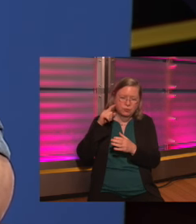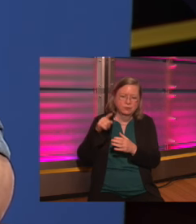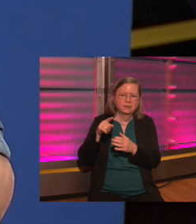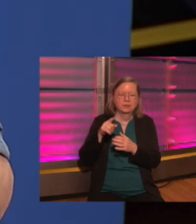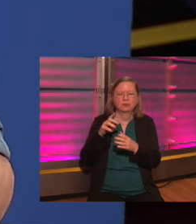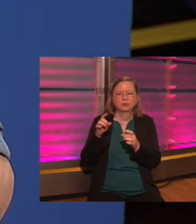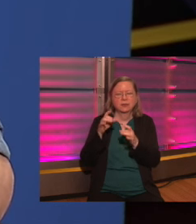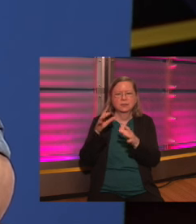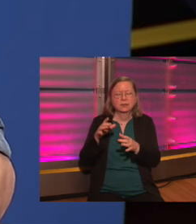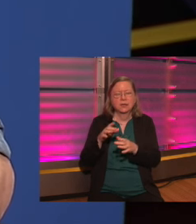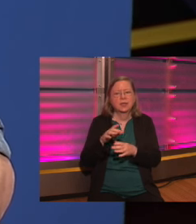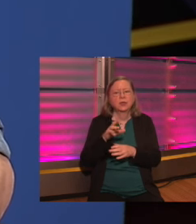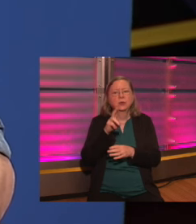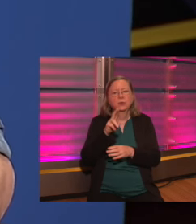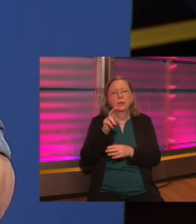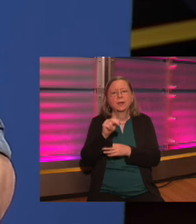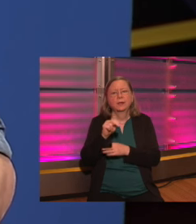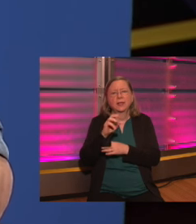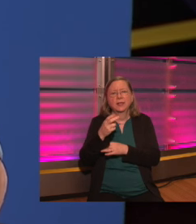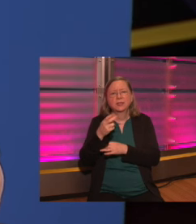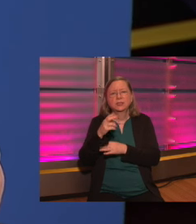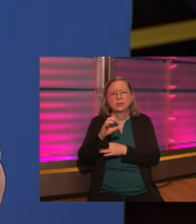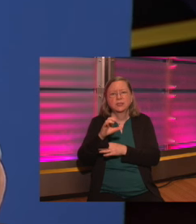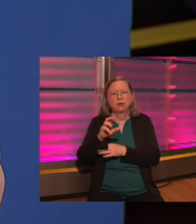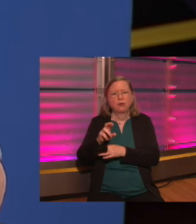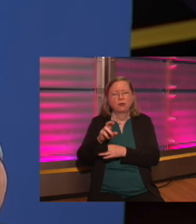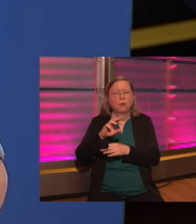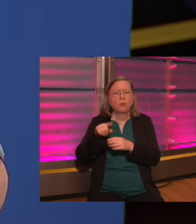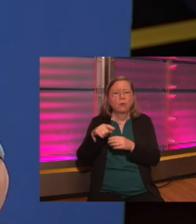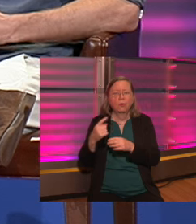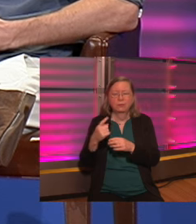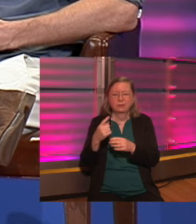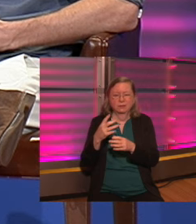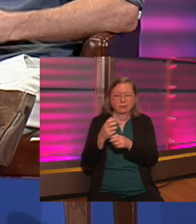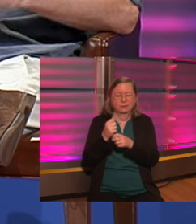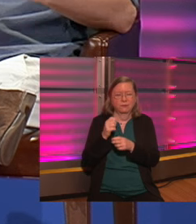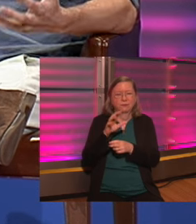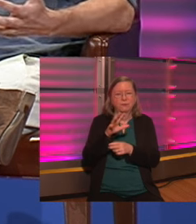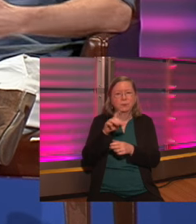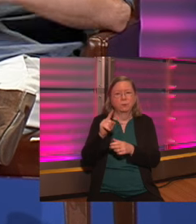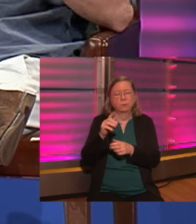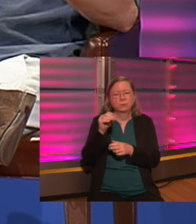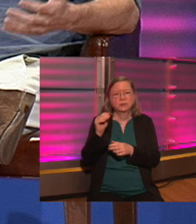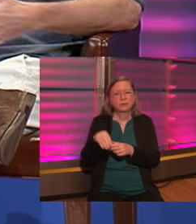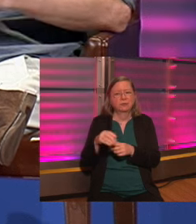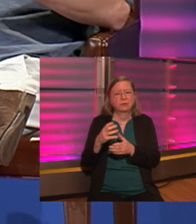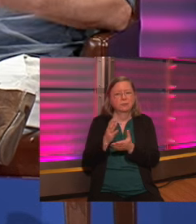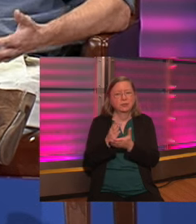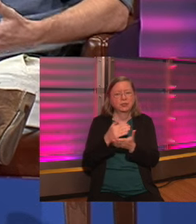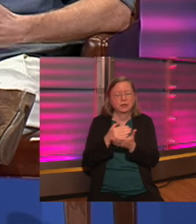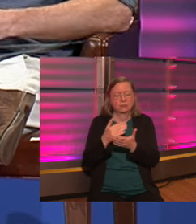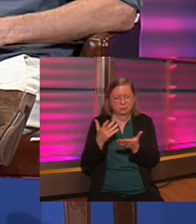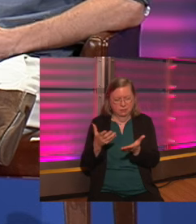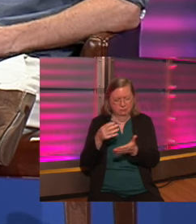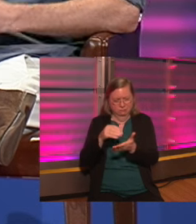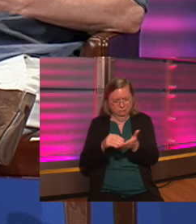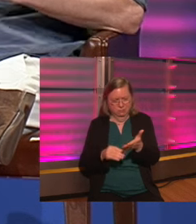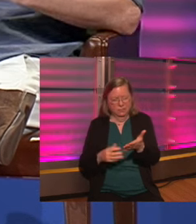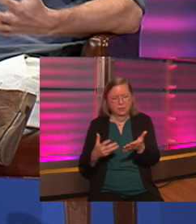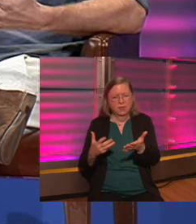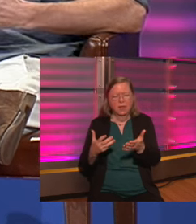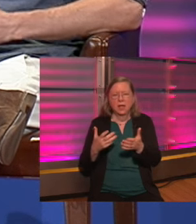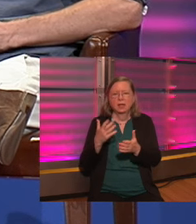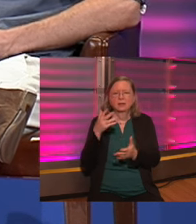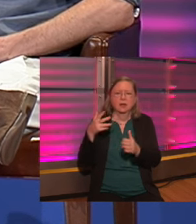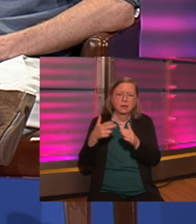that it was asking for to respond to this crisis. So in those moments, of course, people are gonna cut the important things like education, like job creation,